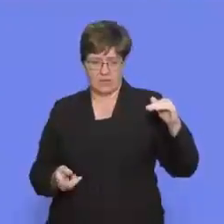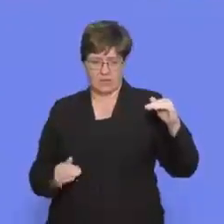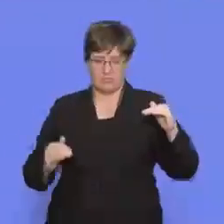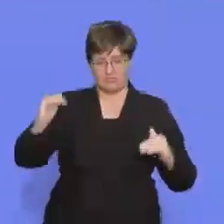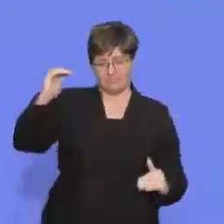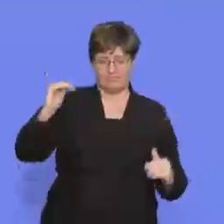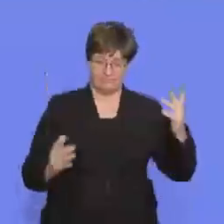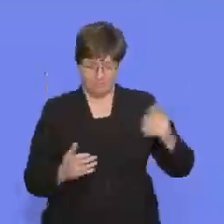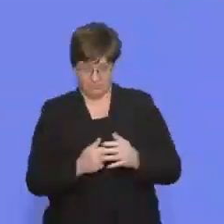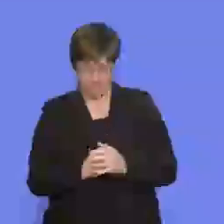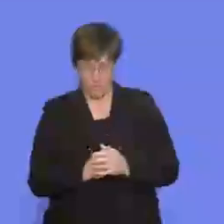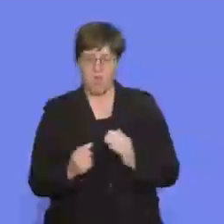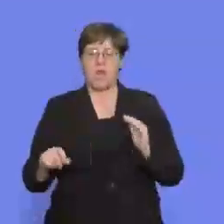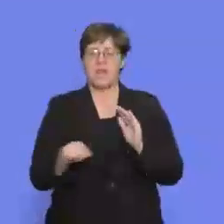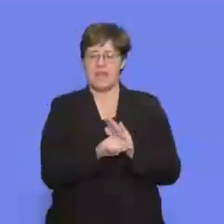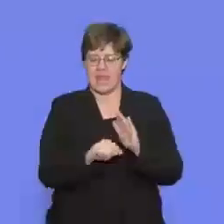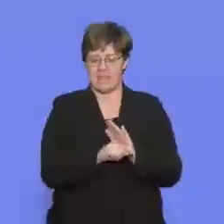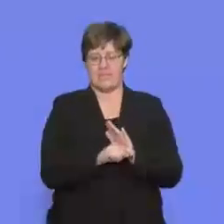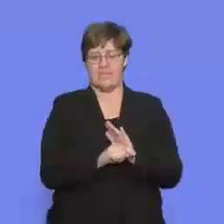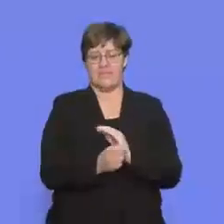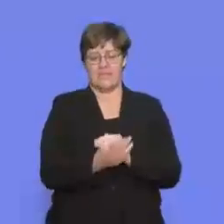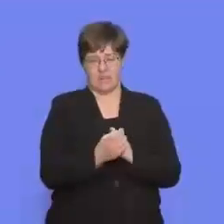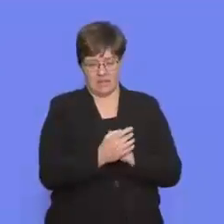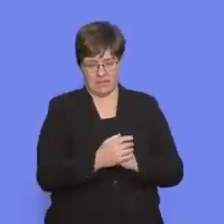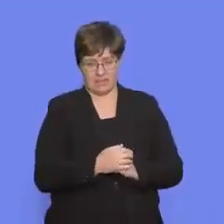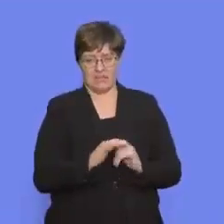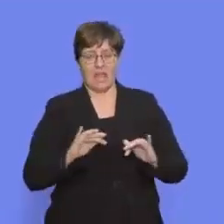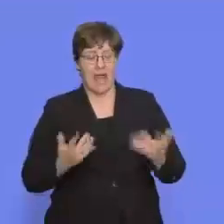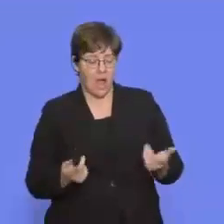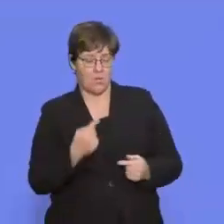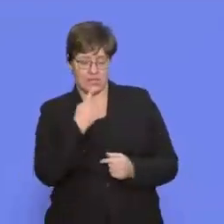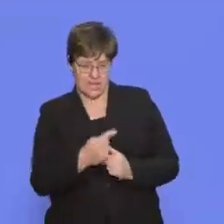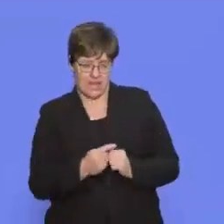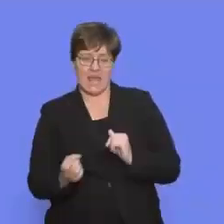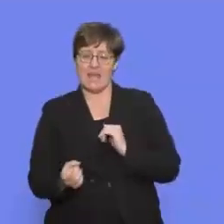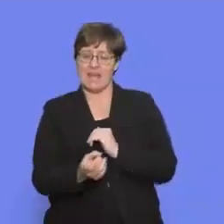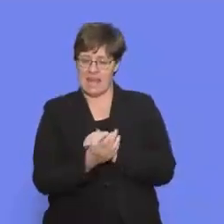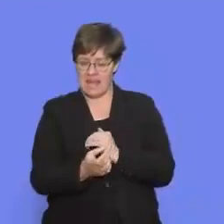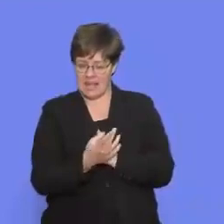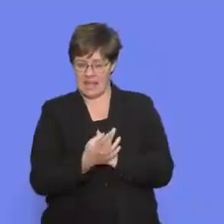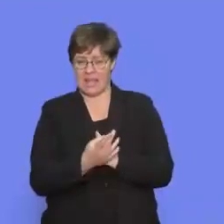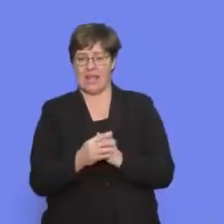So that's how I said negative feedback mechanism. It's the